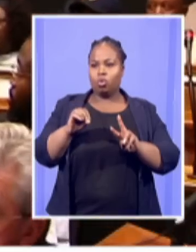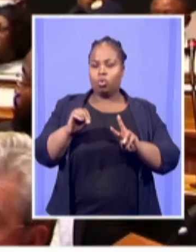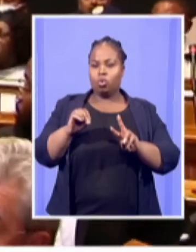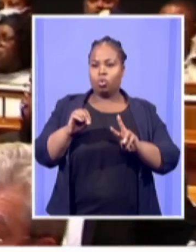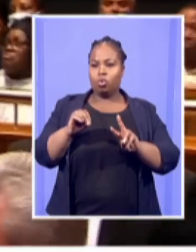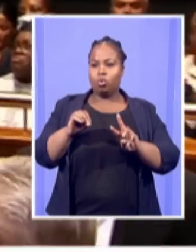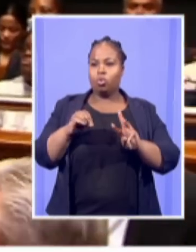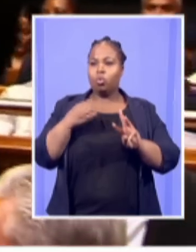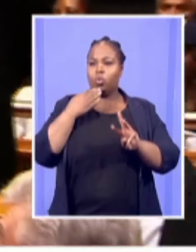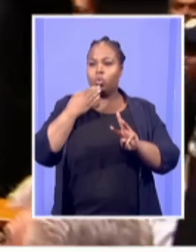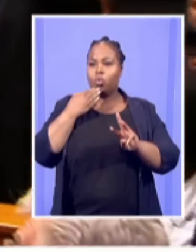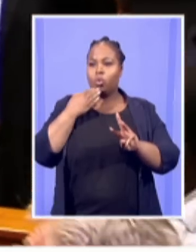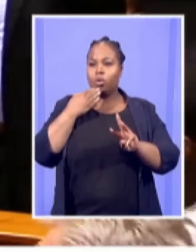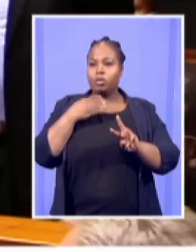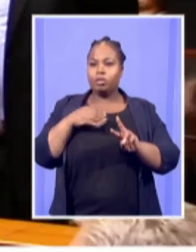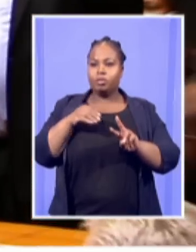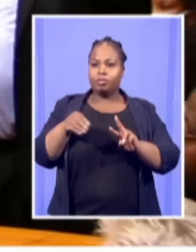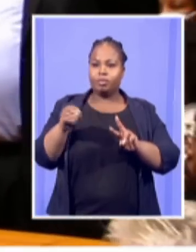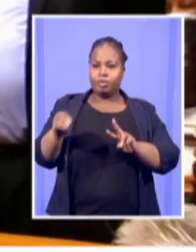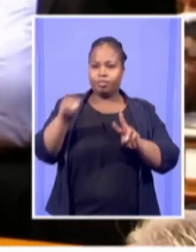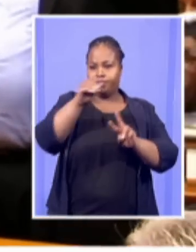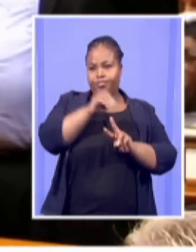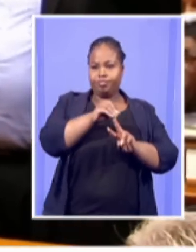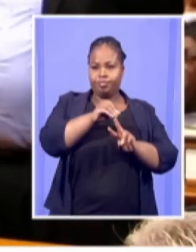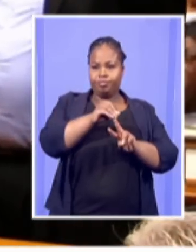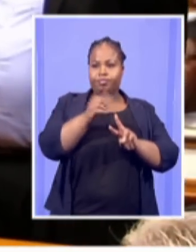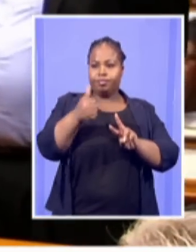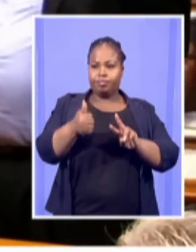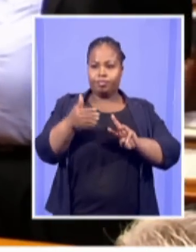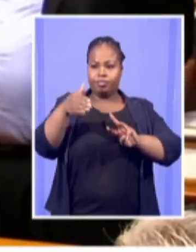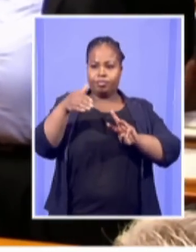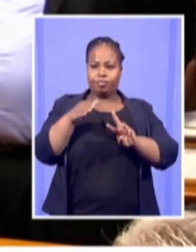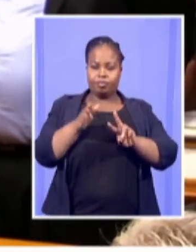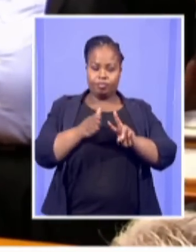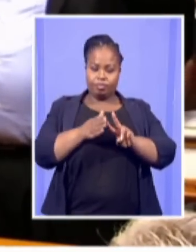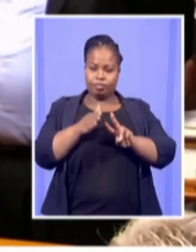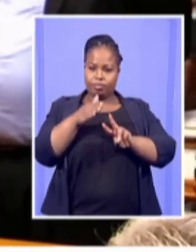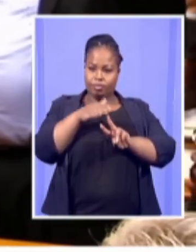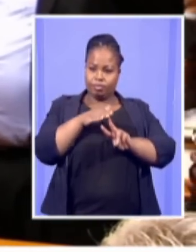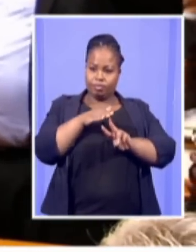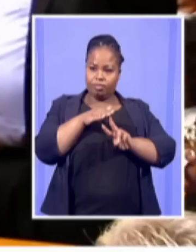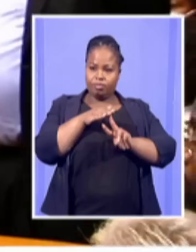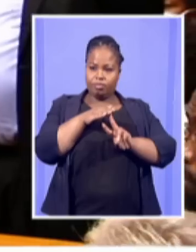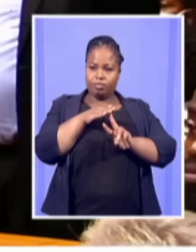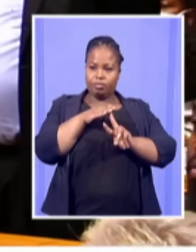Who is Mveliso? Right. You follow Mr. Singh.